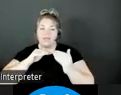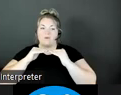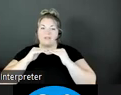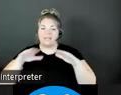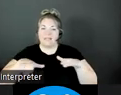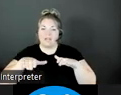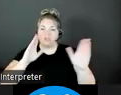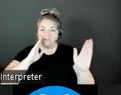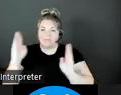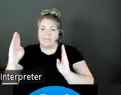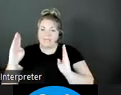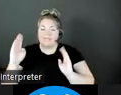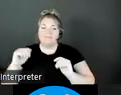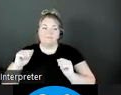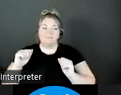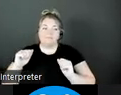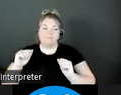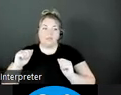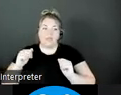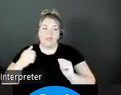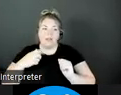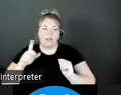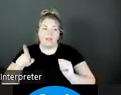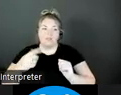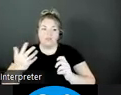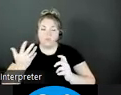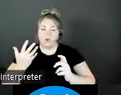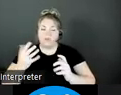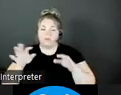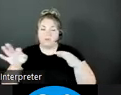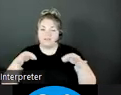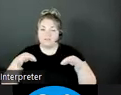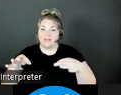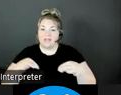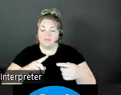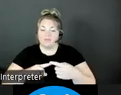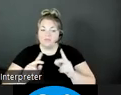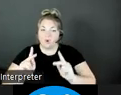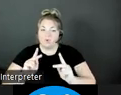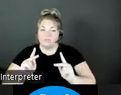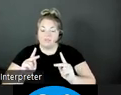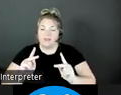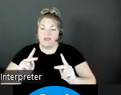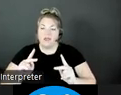plan. And I just want to explain to folks like this.